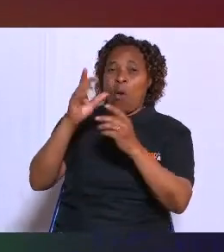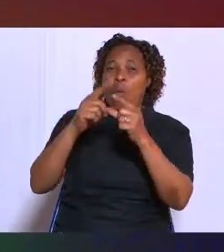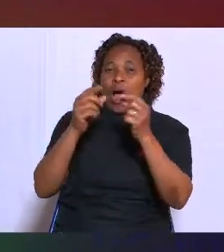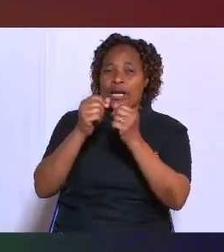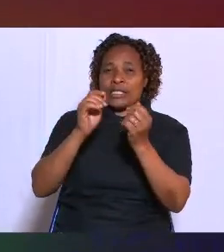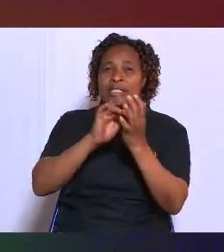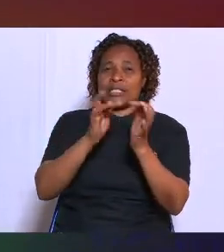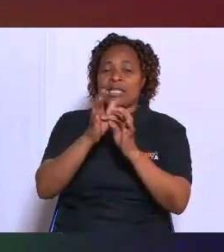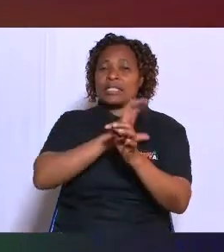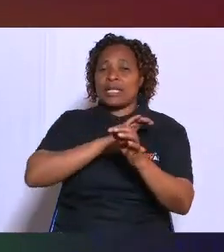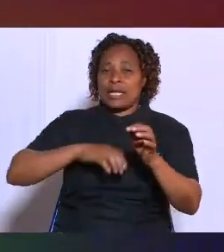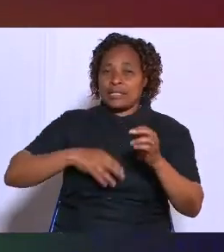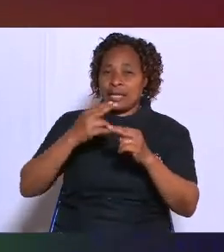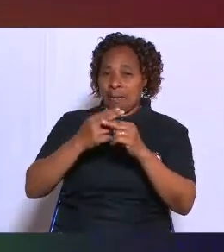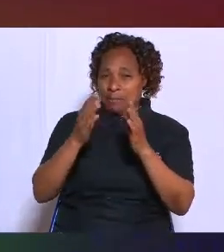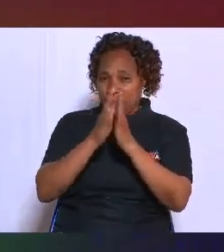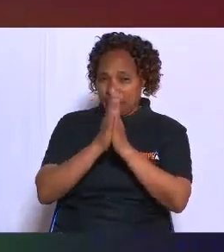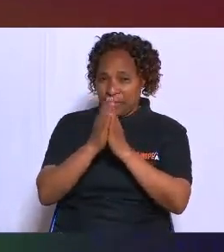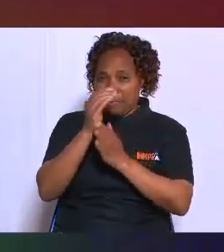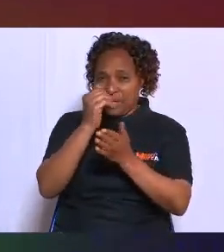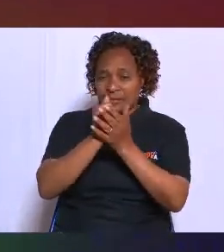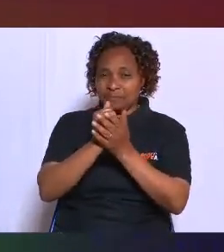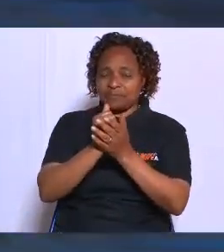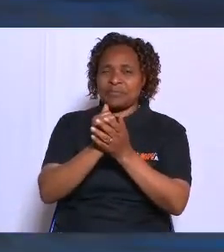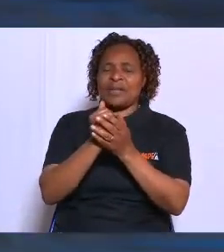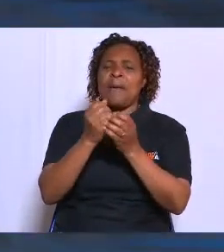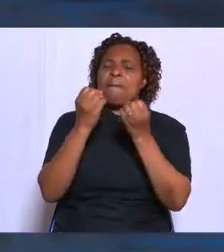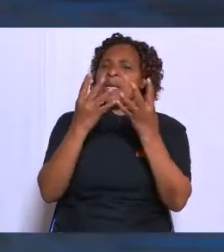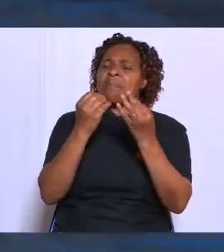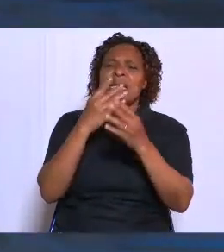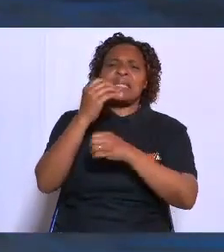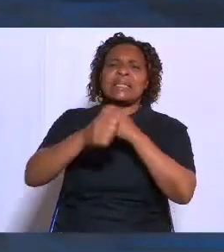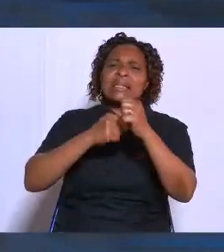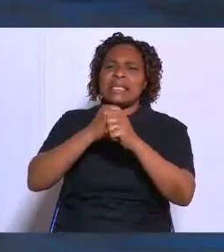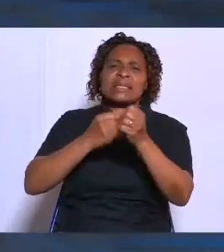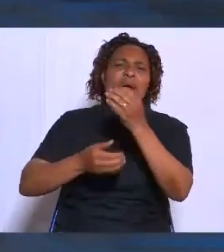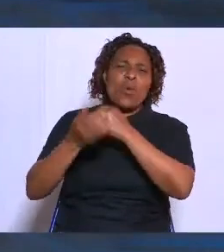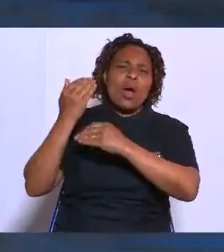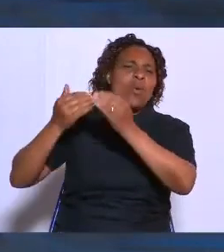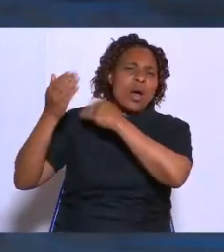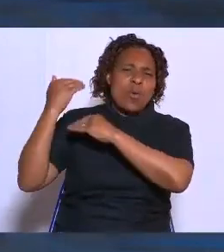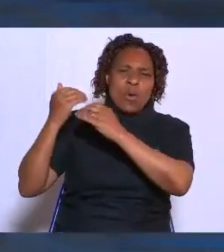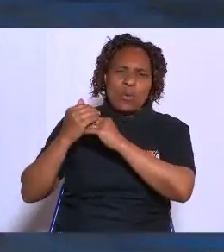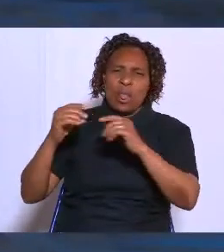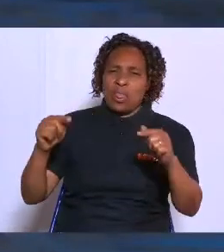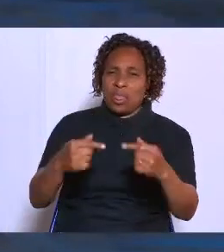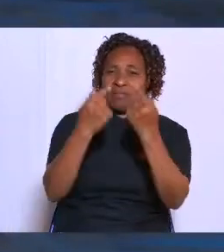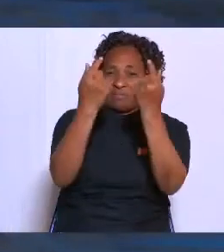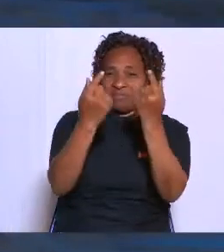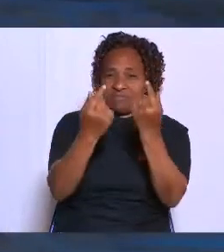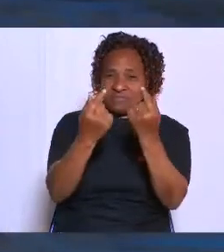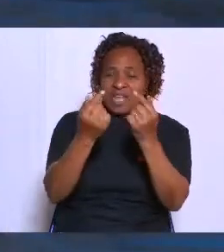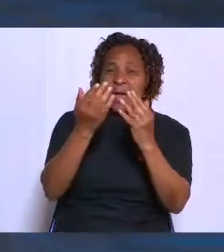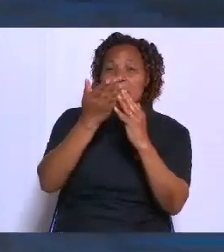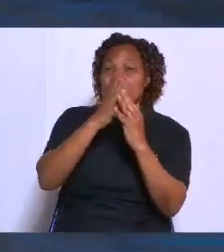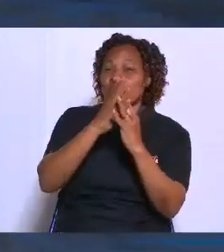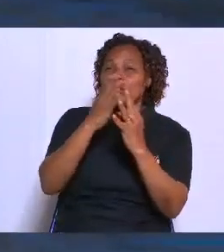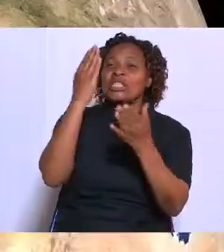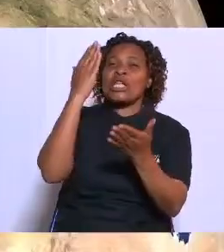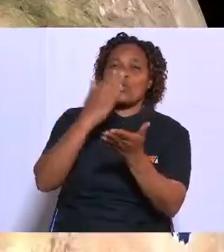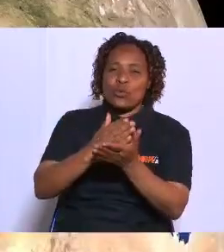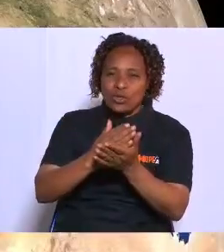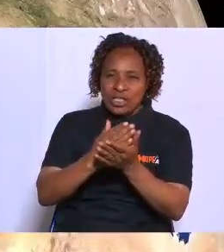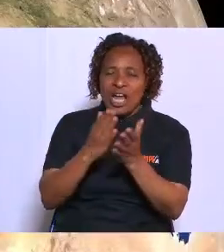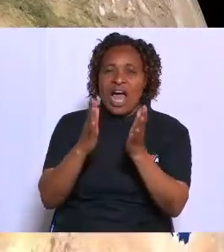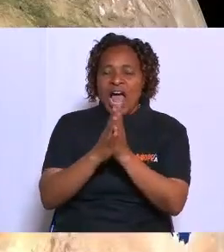amen down through the centuries there's been a conflict between truth and